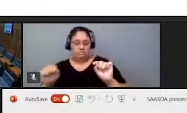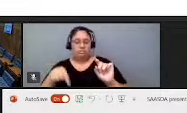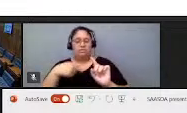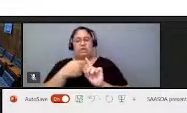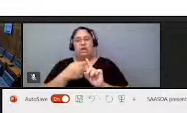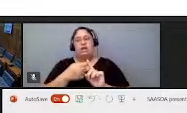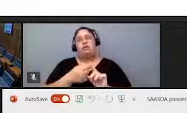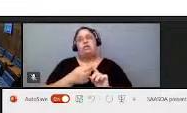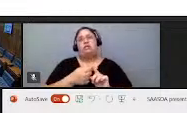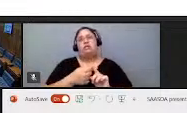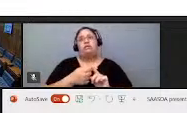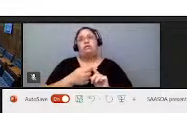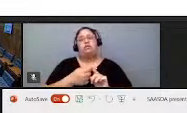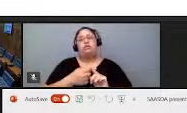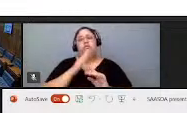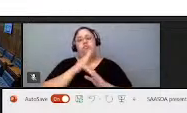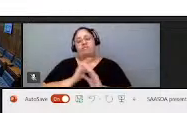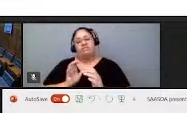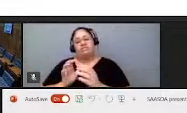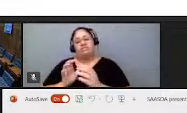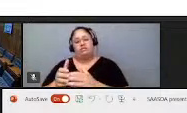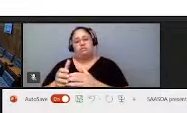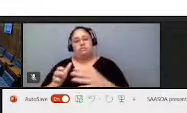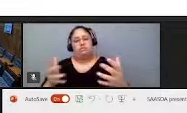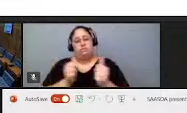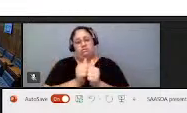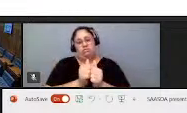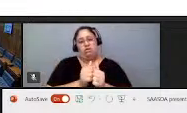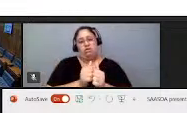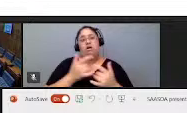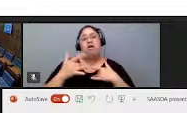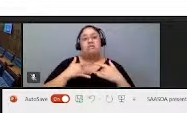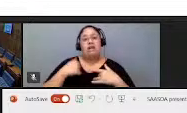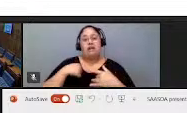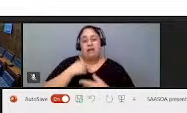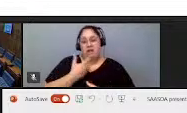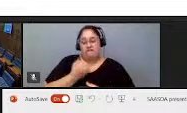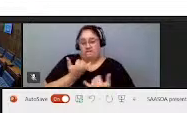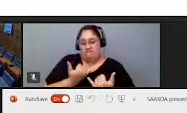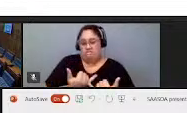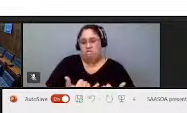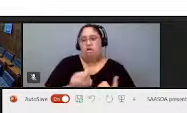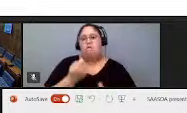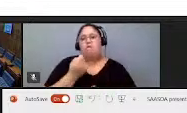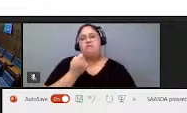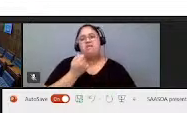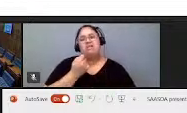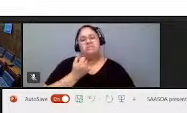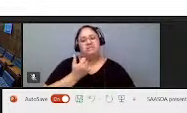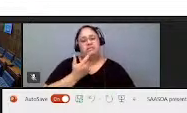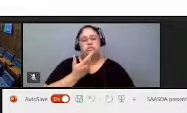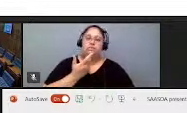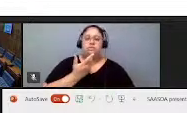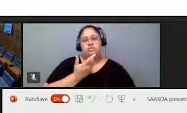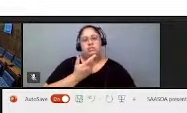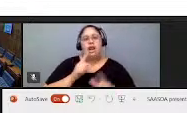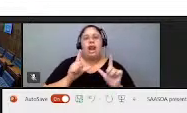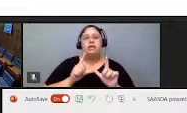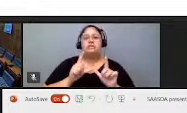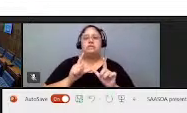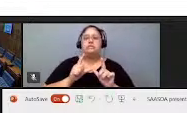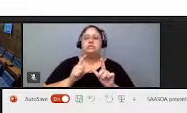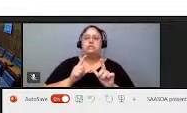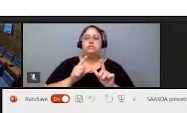um and the private sector um our only concern at the moment is they seem to be a little bit of um licensing